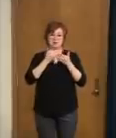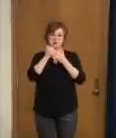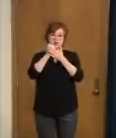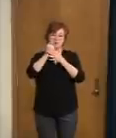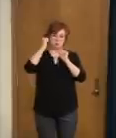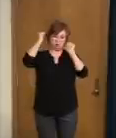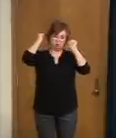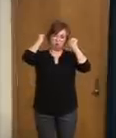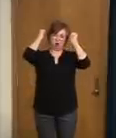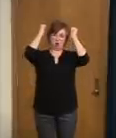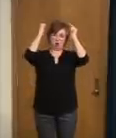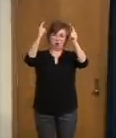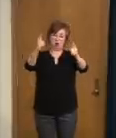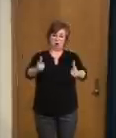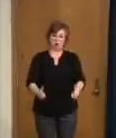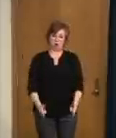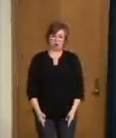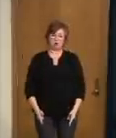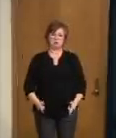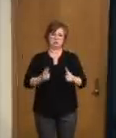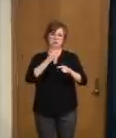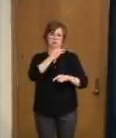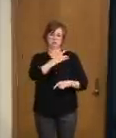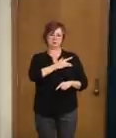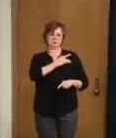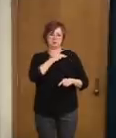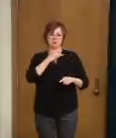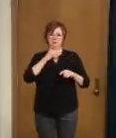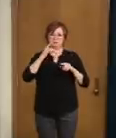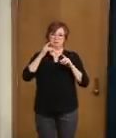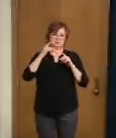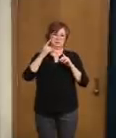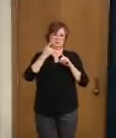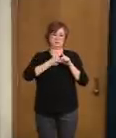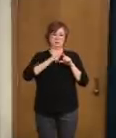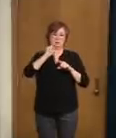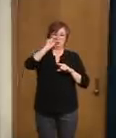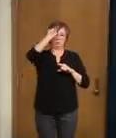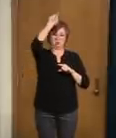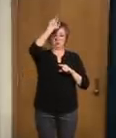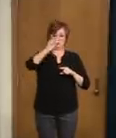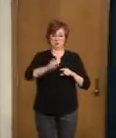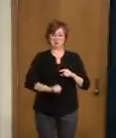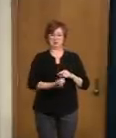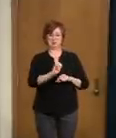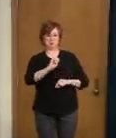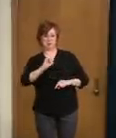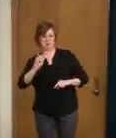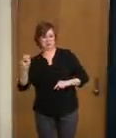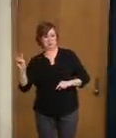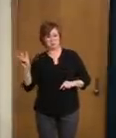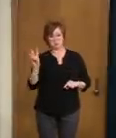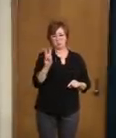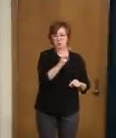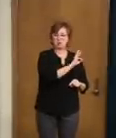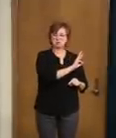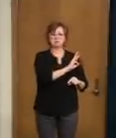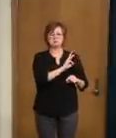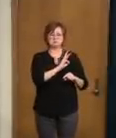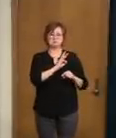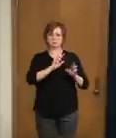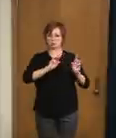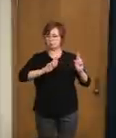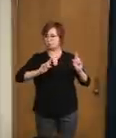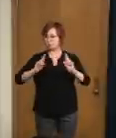ready, that we have a posture of readiness so that when we receive allocations of vaccine, that we can quickly